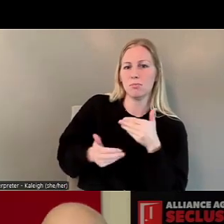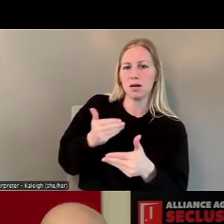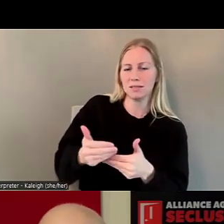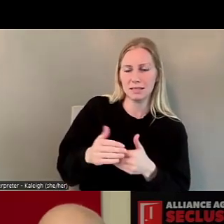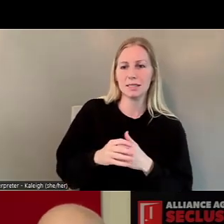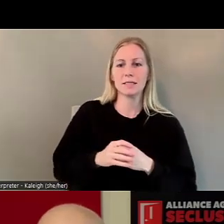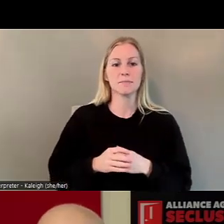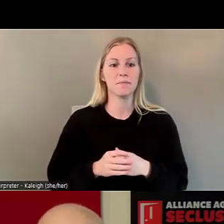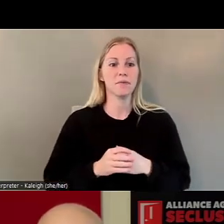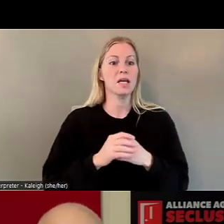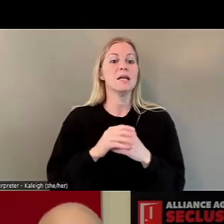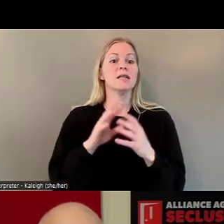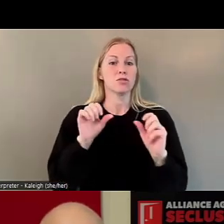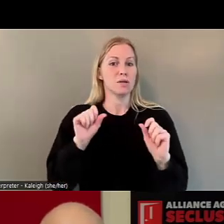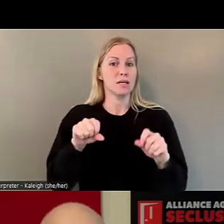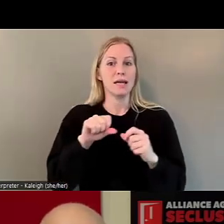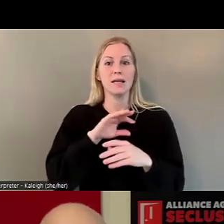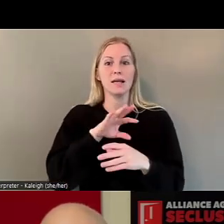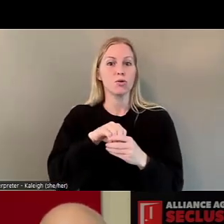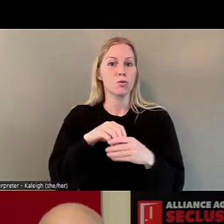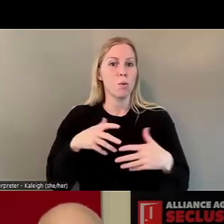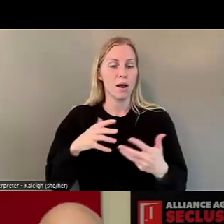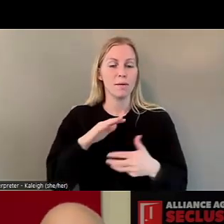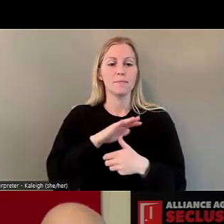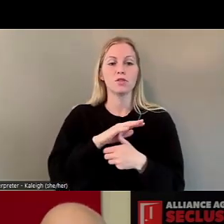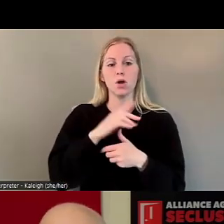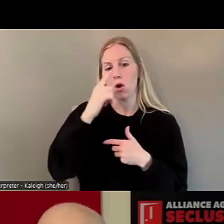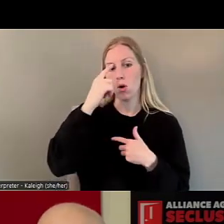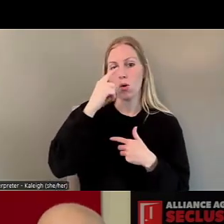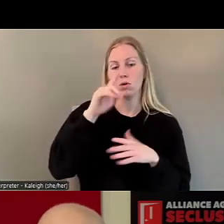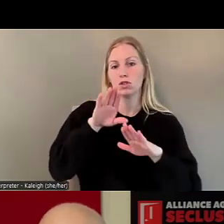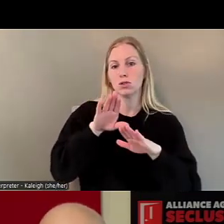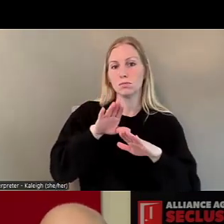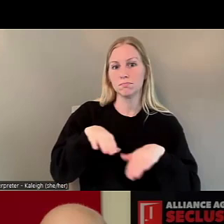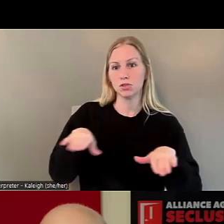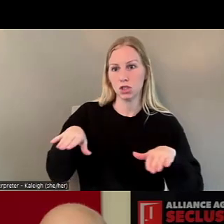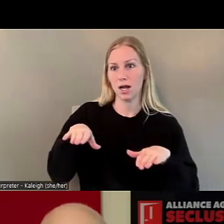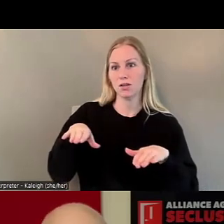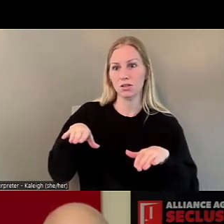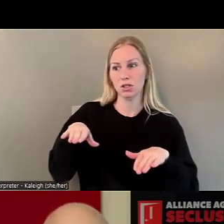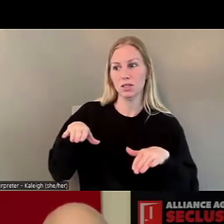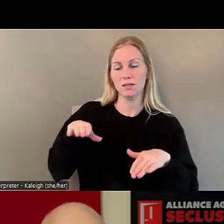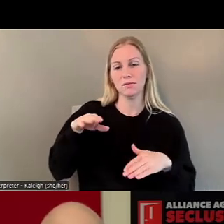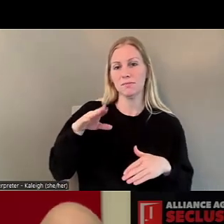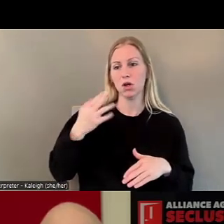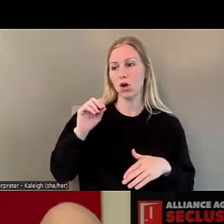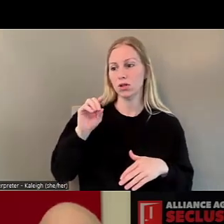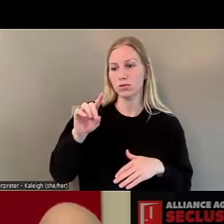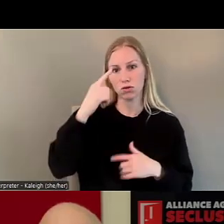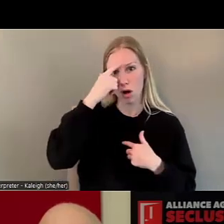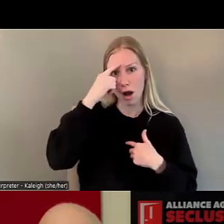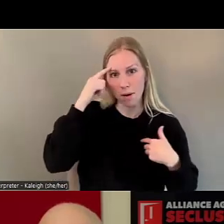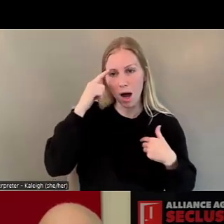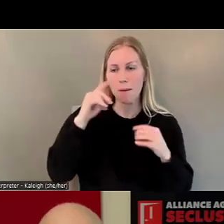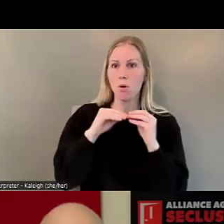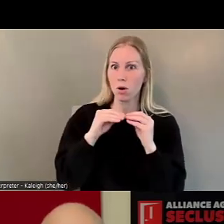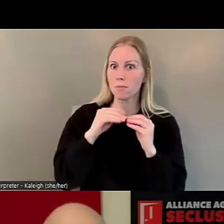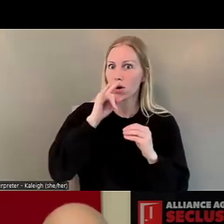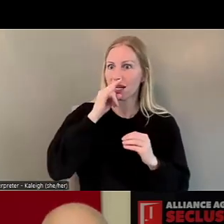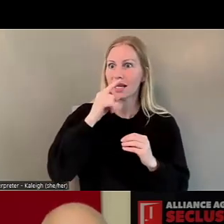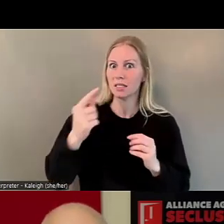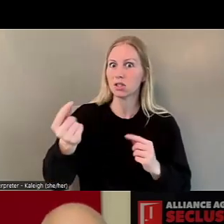include childhood trauma. And of course, we have more kids coming into our classroom than ever that have experienced trauma. In the wake of